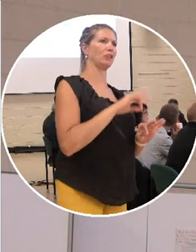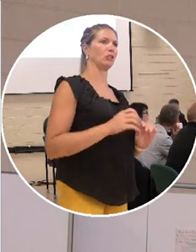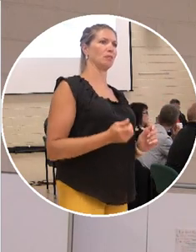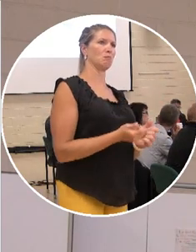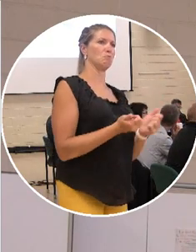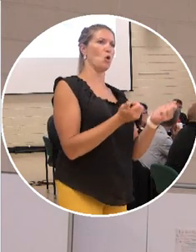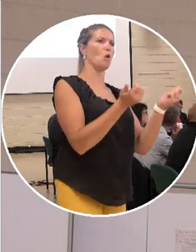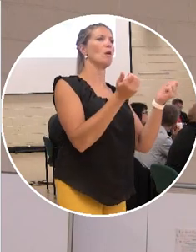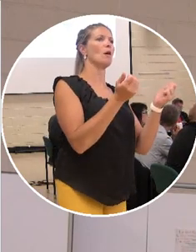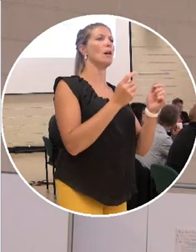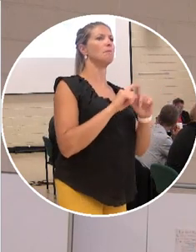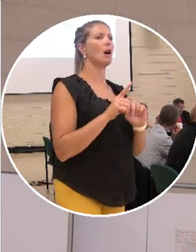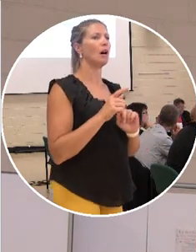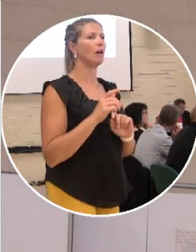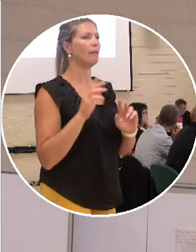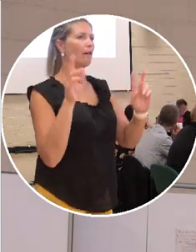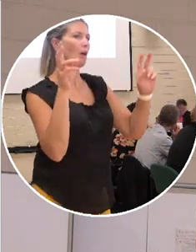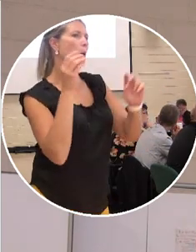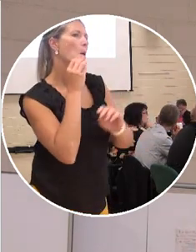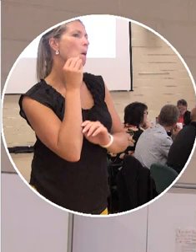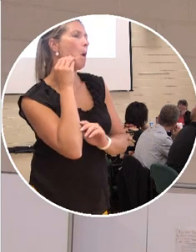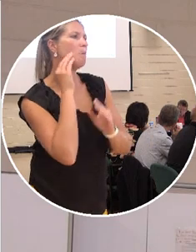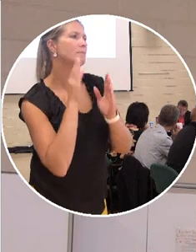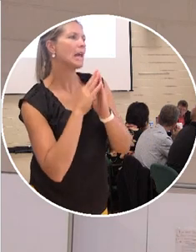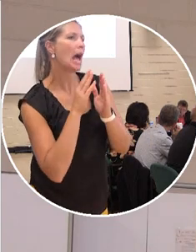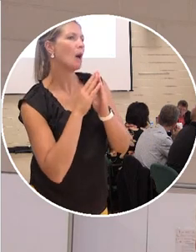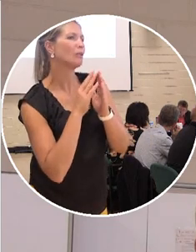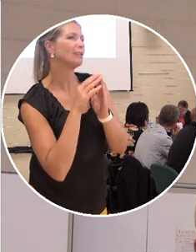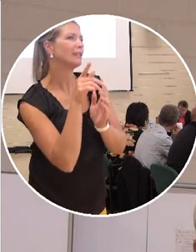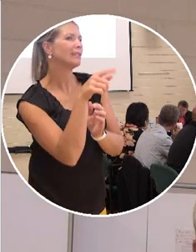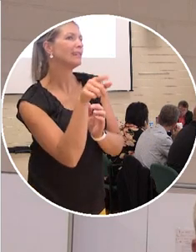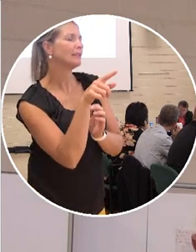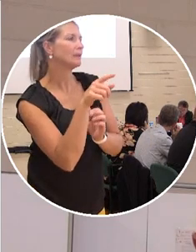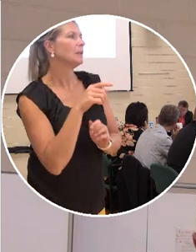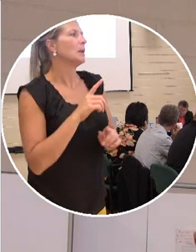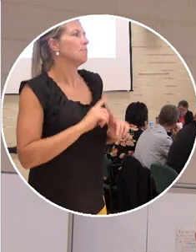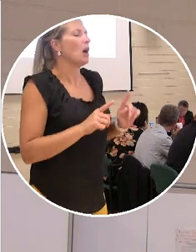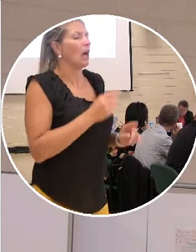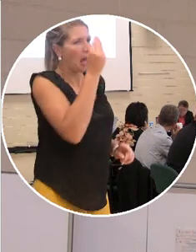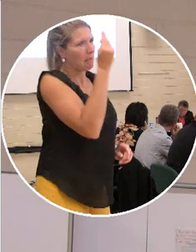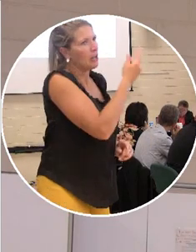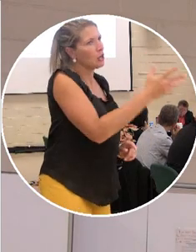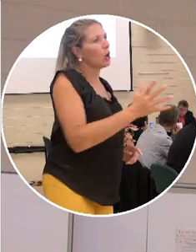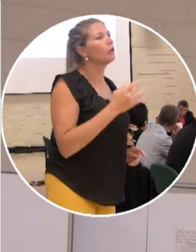council out home. But we'll let's see what the table decides.